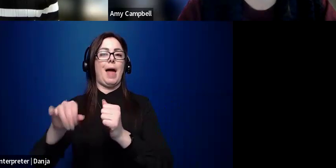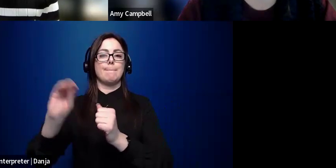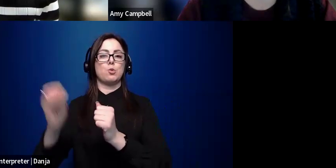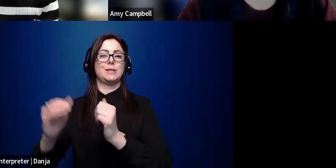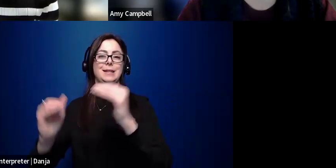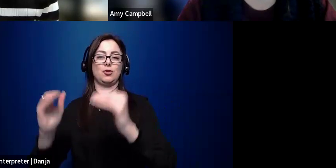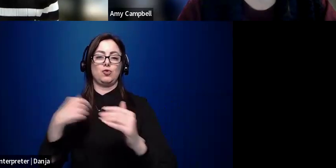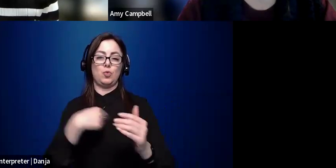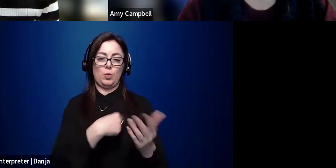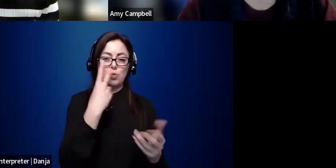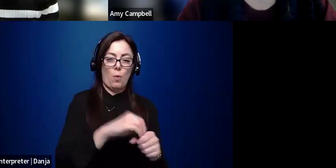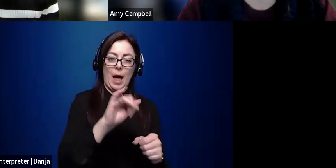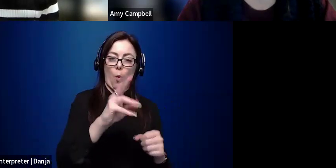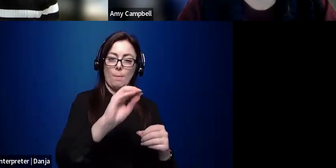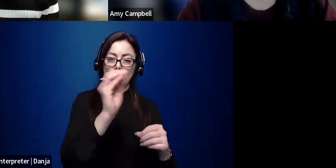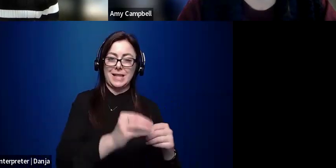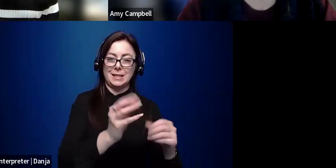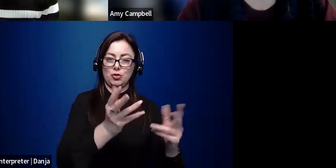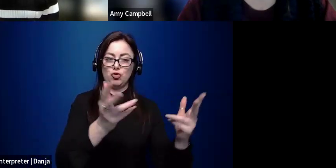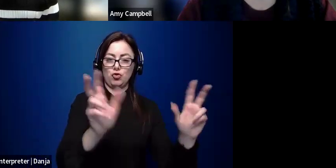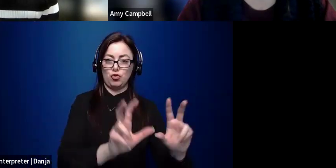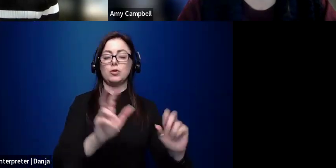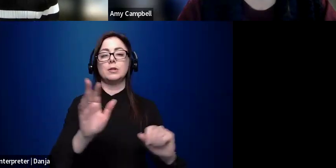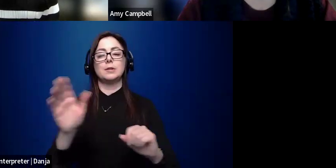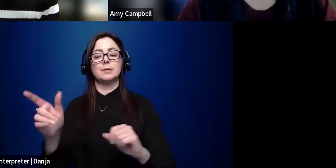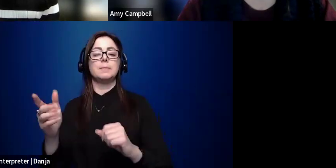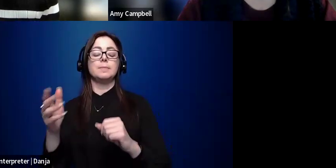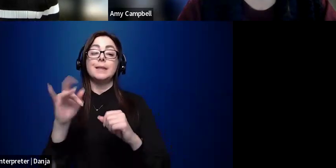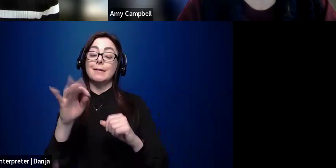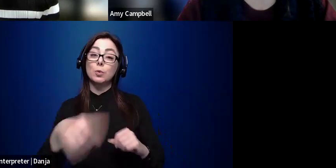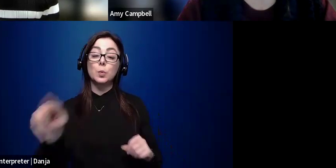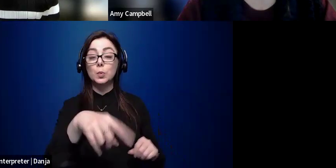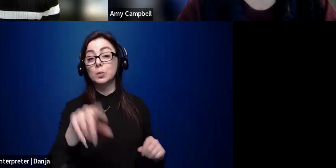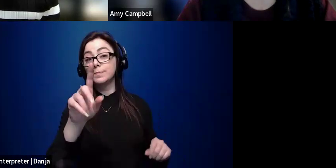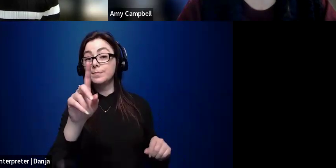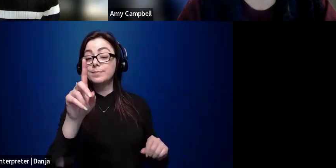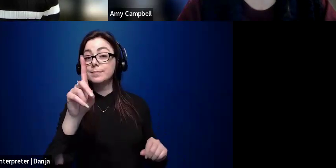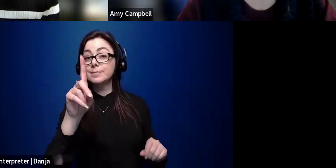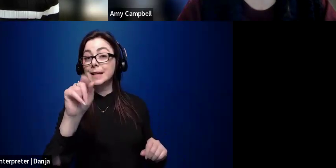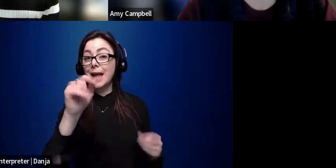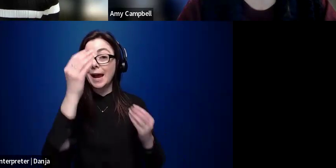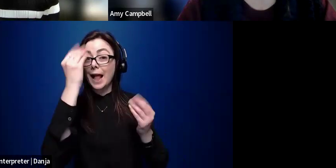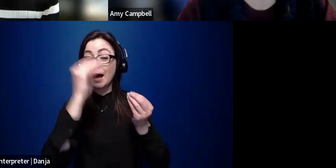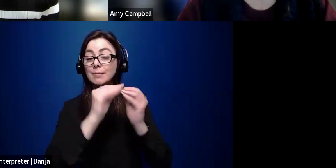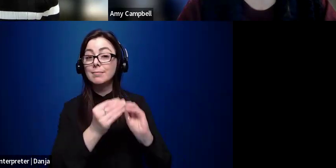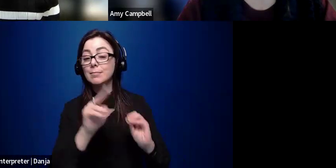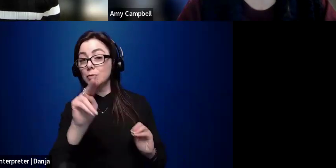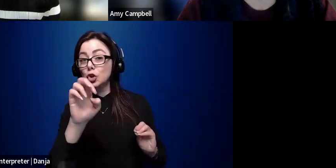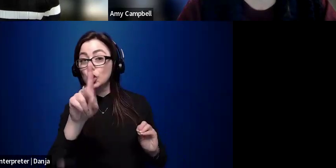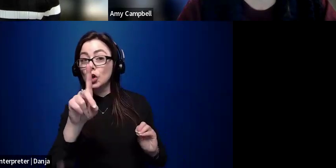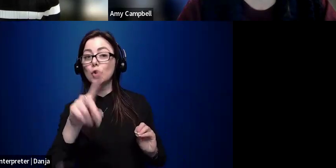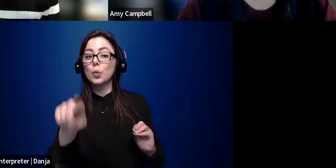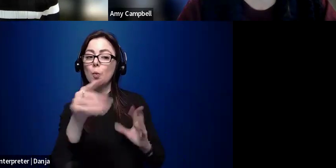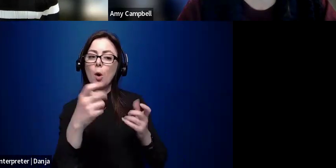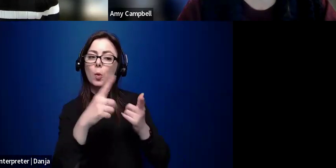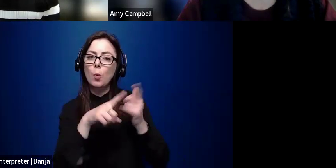know. So again, if you are a data nerd and would like to dig more into comparisons to